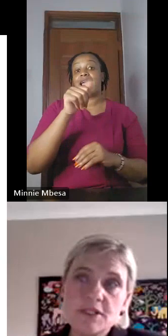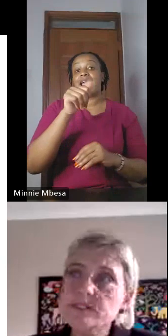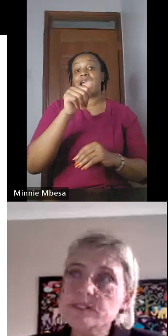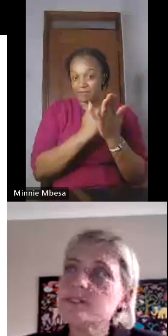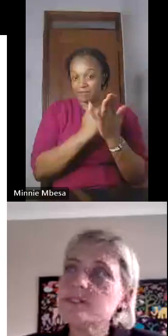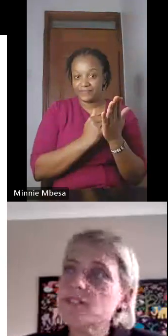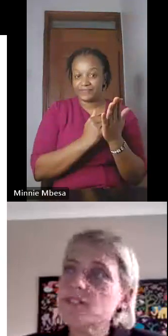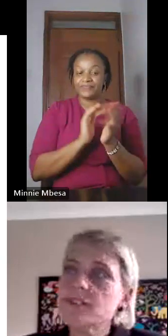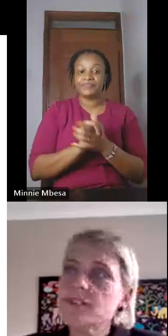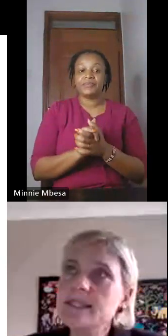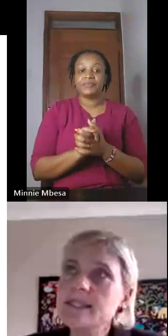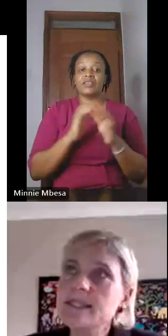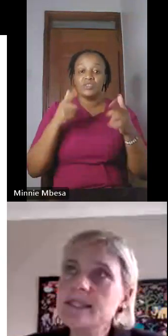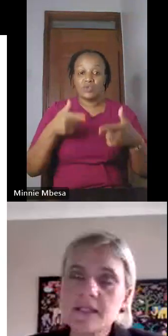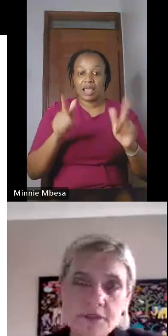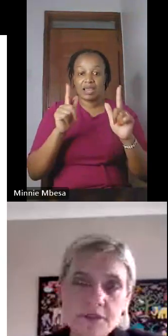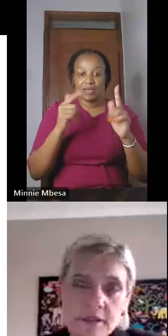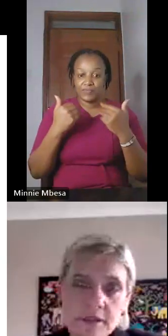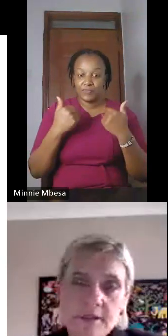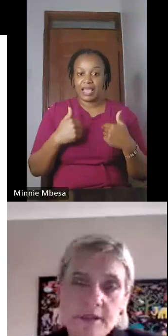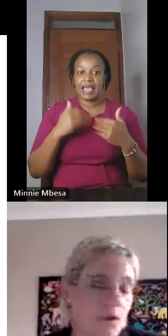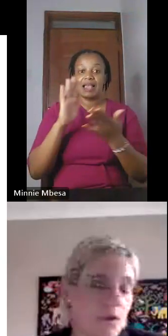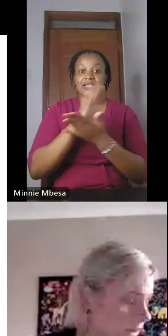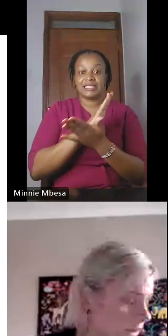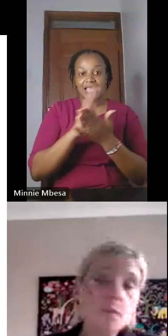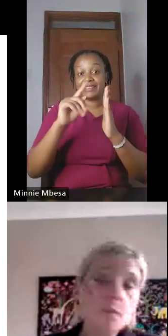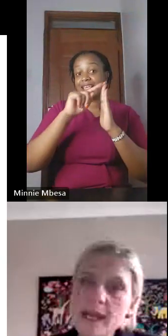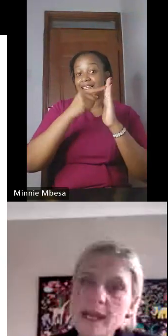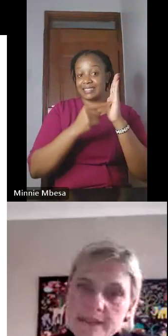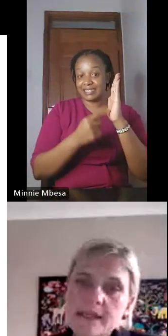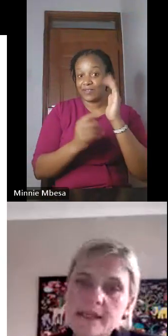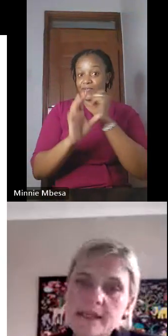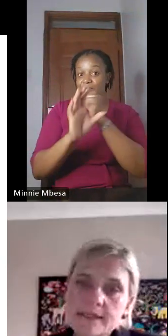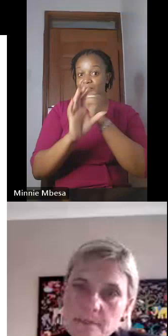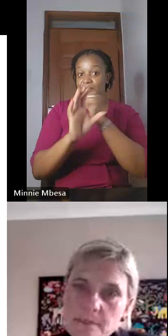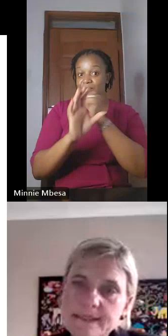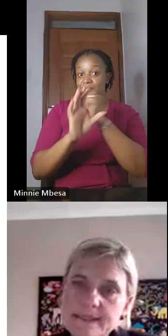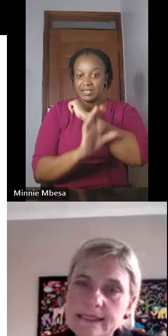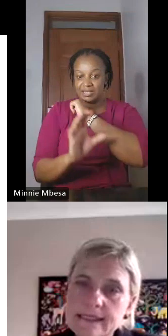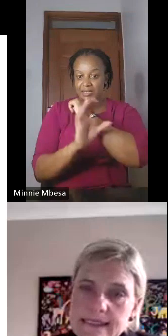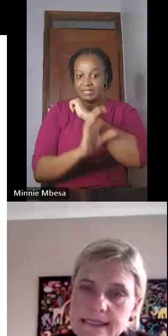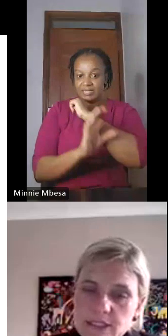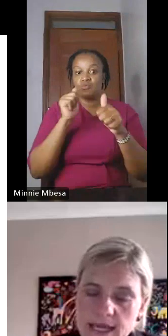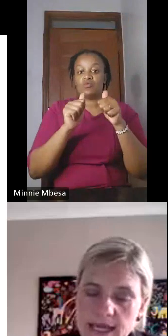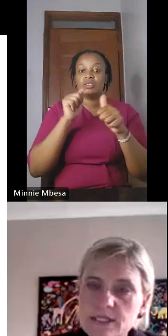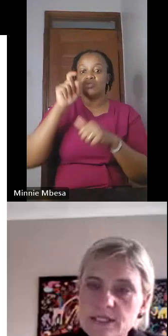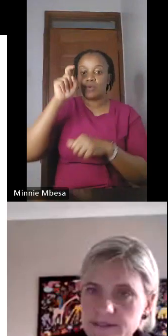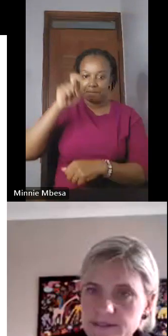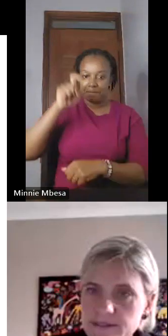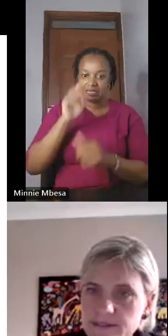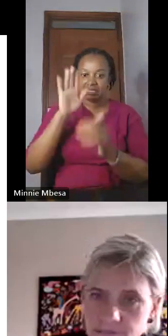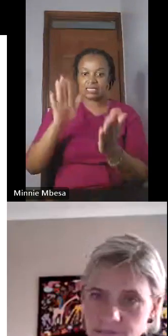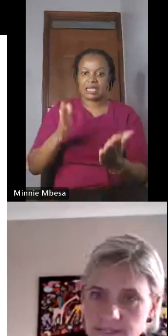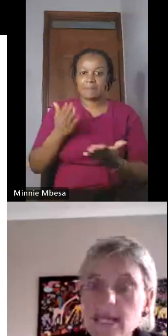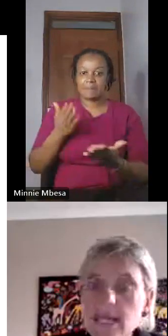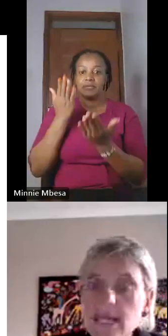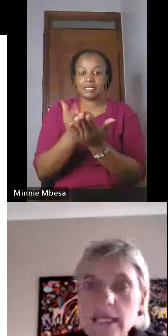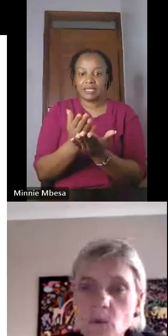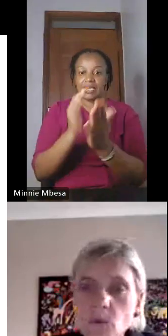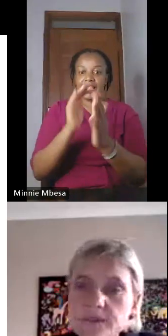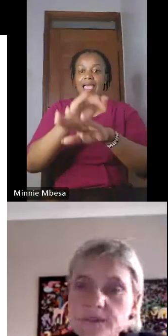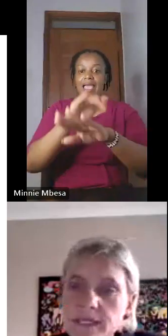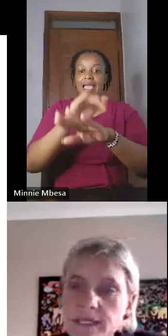me, I'm just going to share the list of countries where you must submit an English language